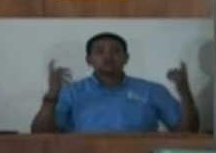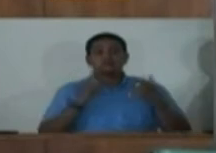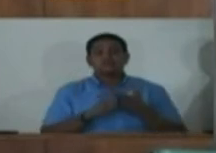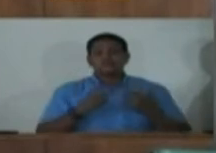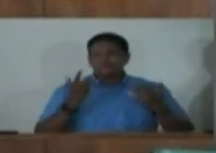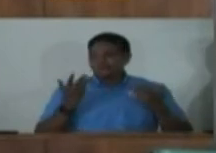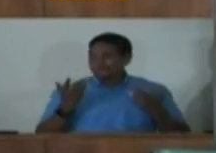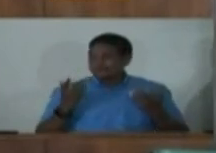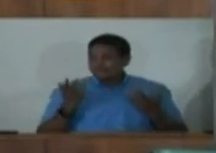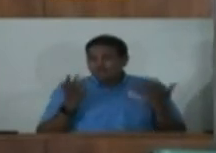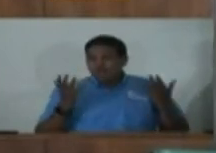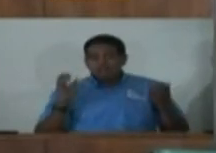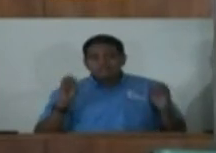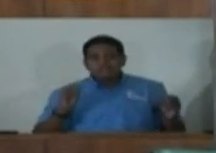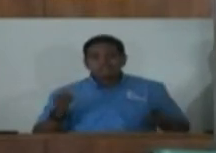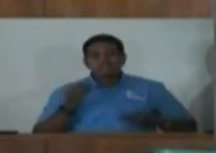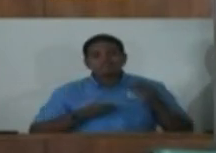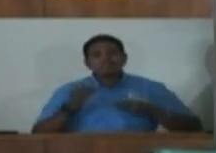services.